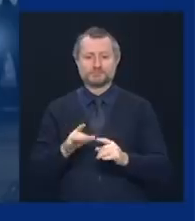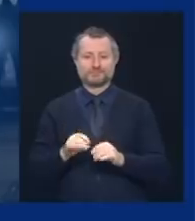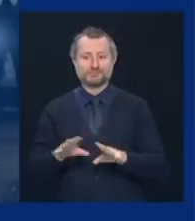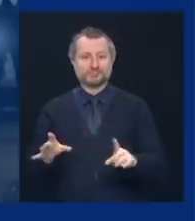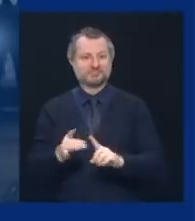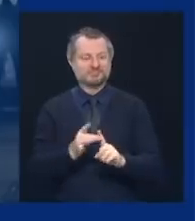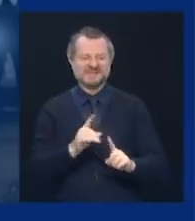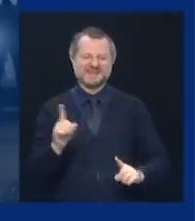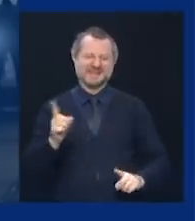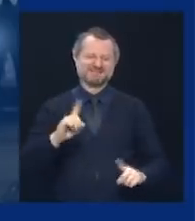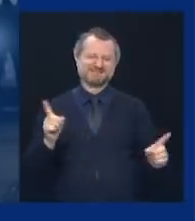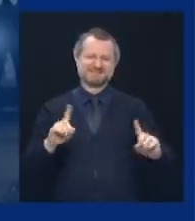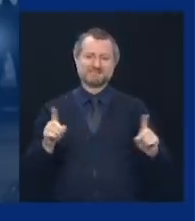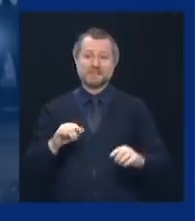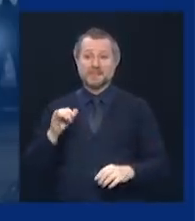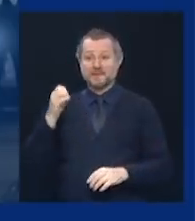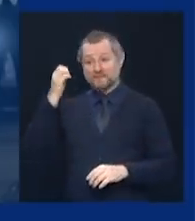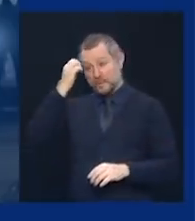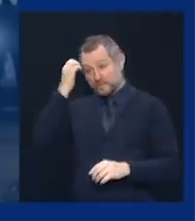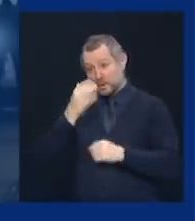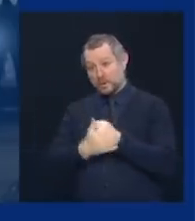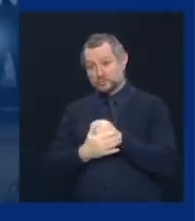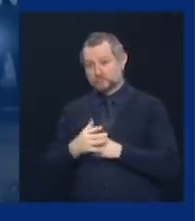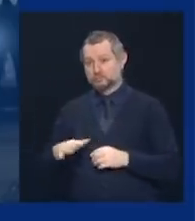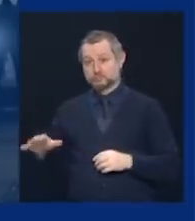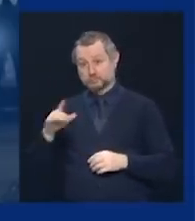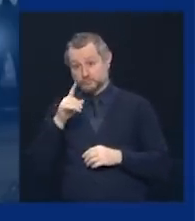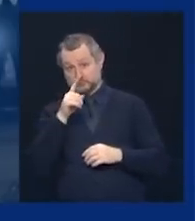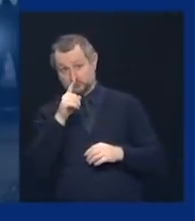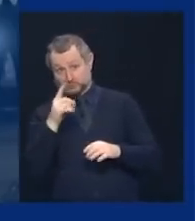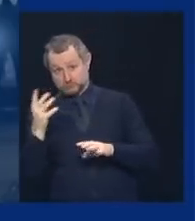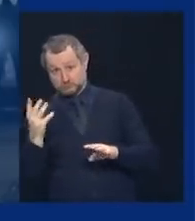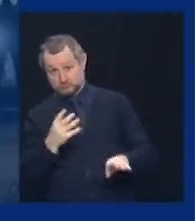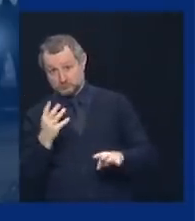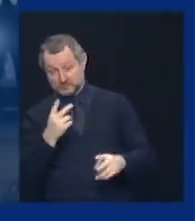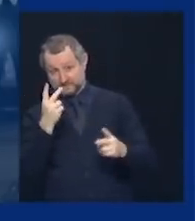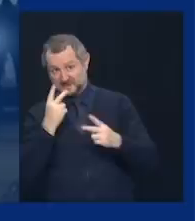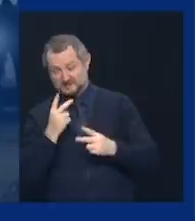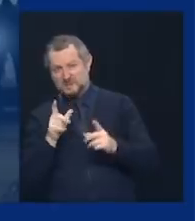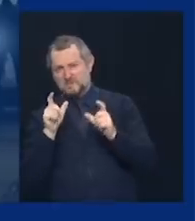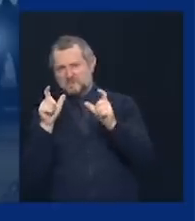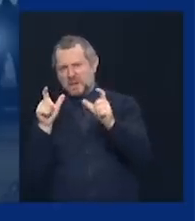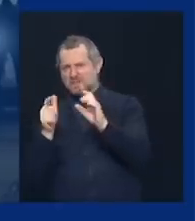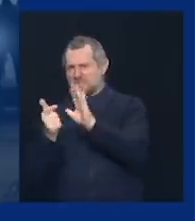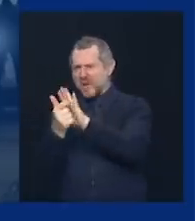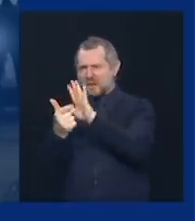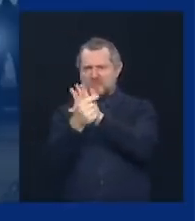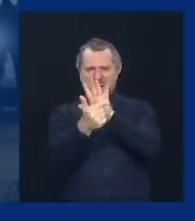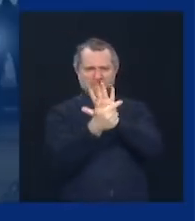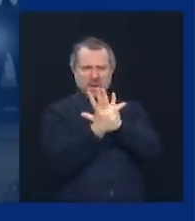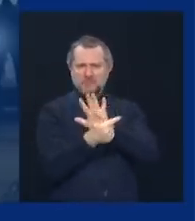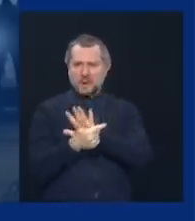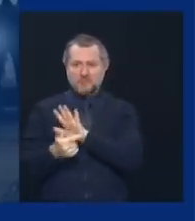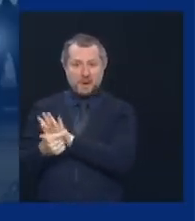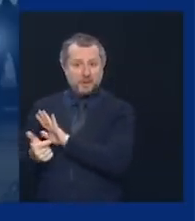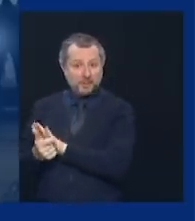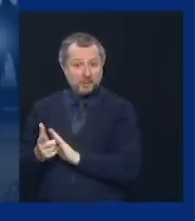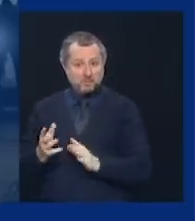banned travel from the UK. But it is more dangerous. How much more dangerous? We don't